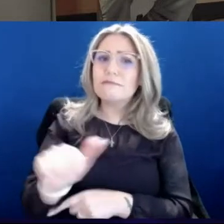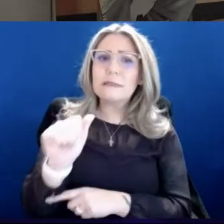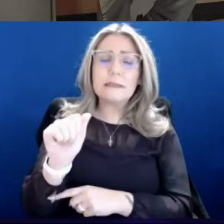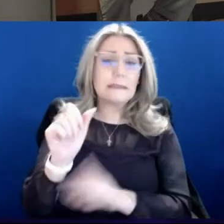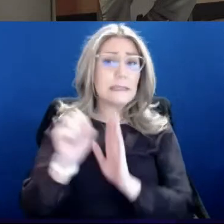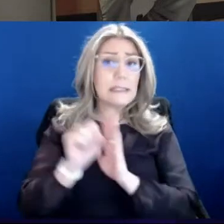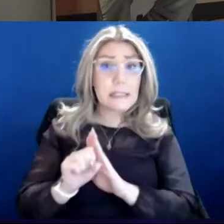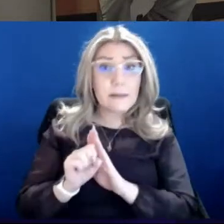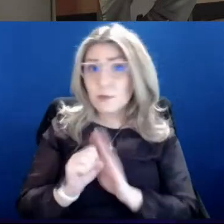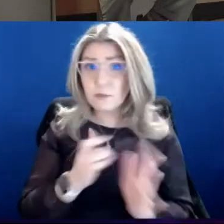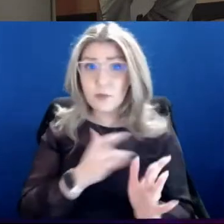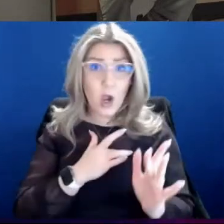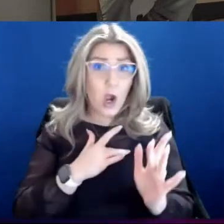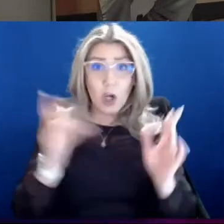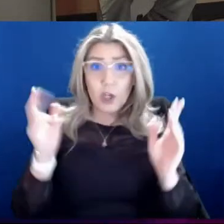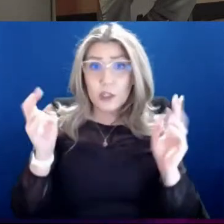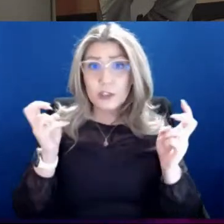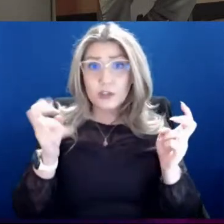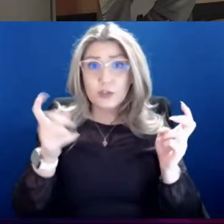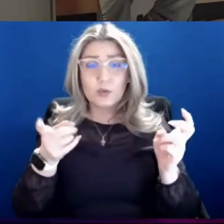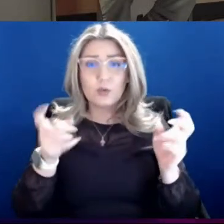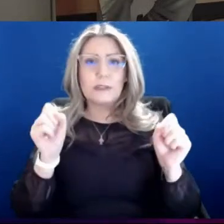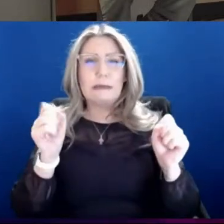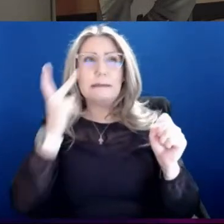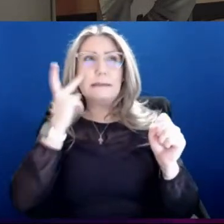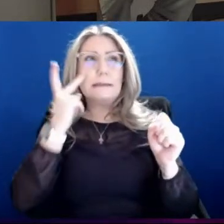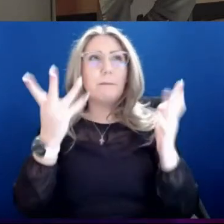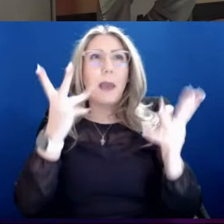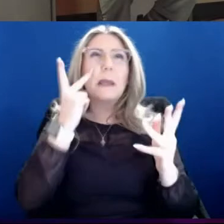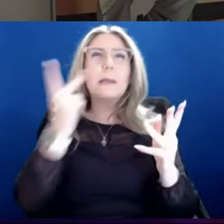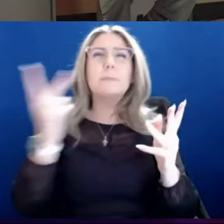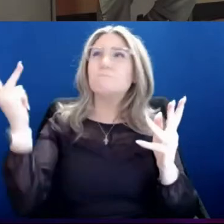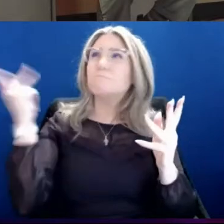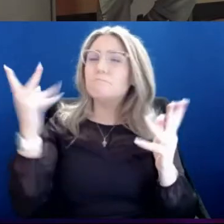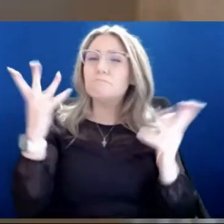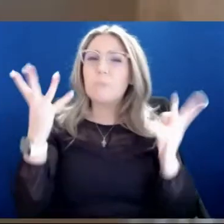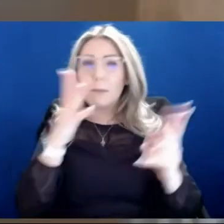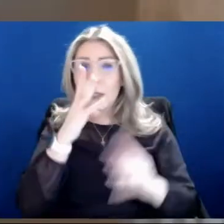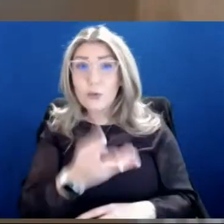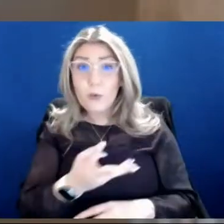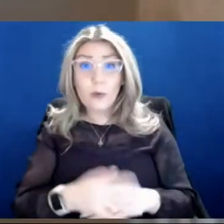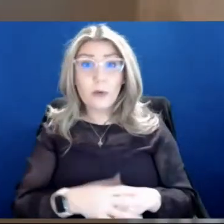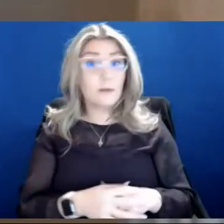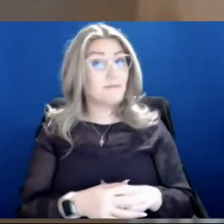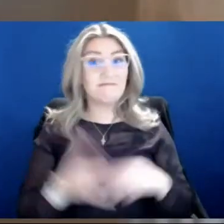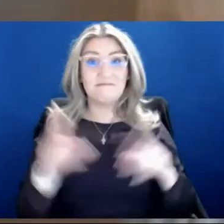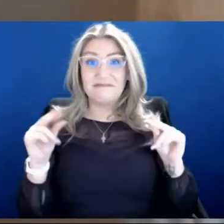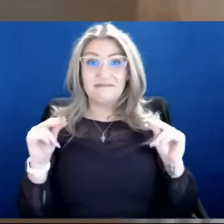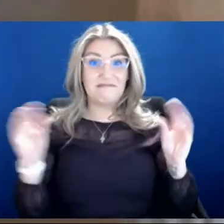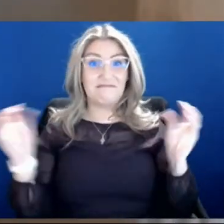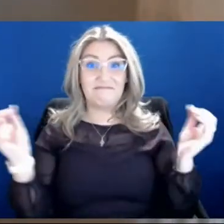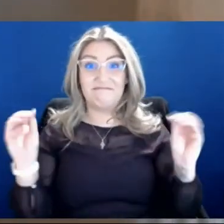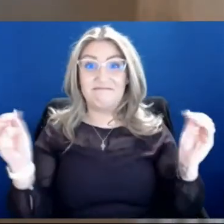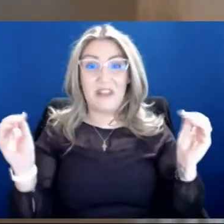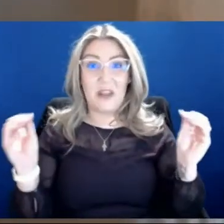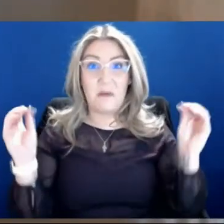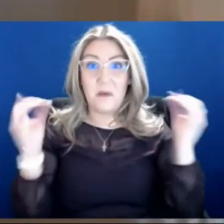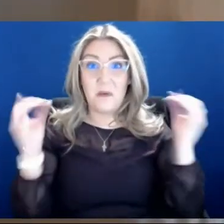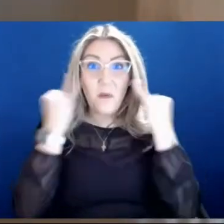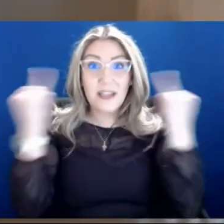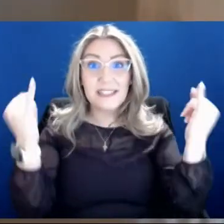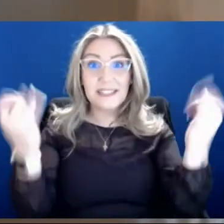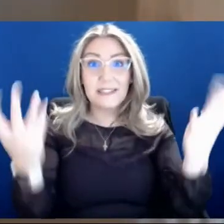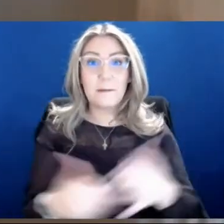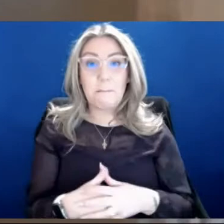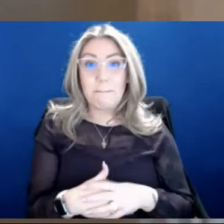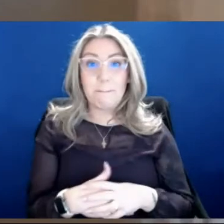heart condition that you can see now looking back that you might have ignored? No, I had no idea that